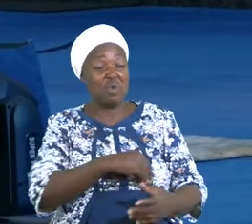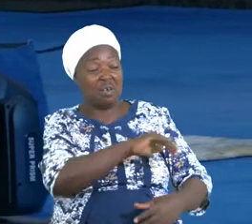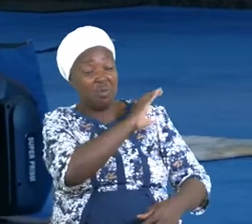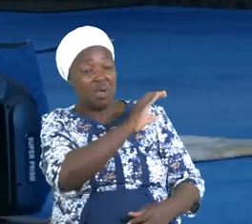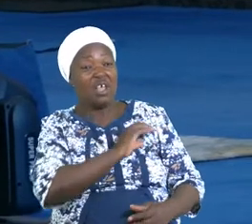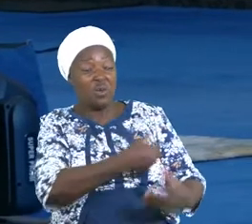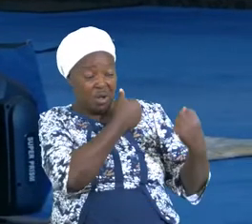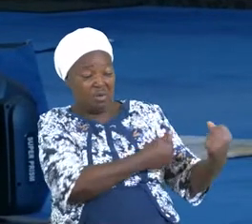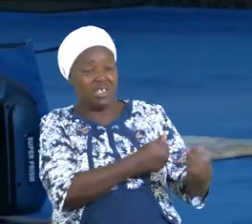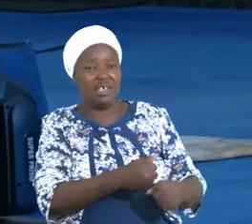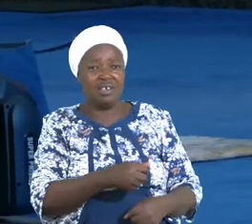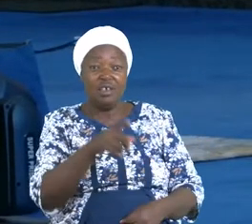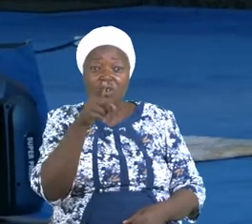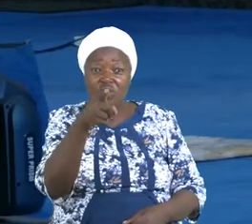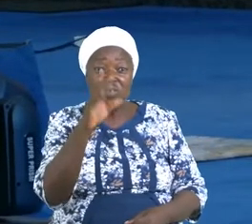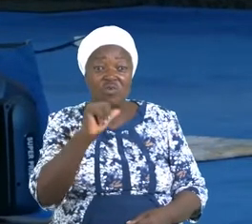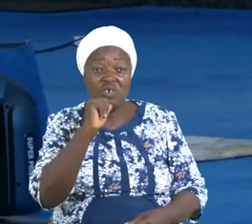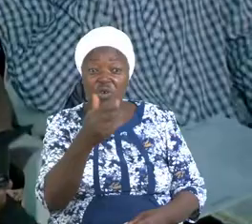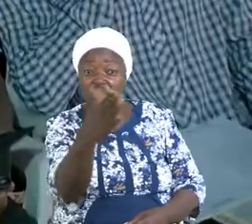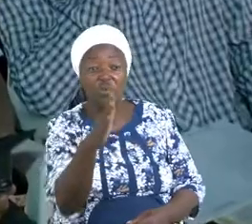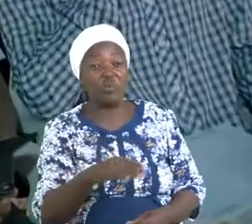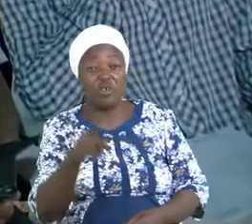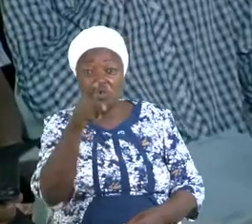not compromise. You will not compromise.